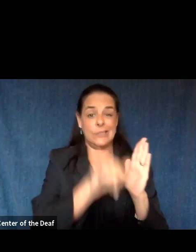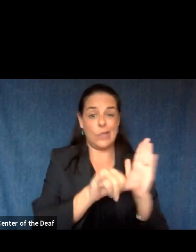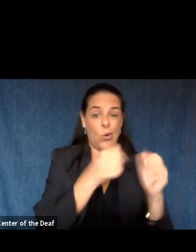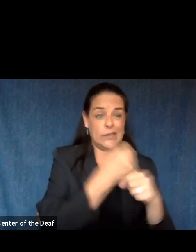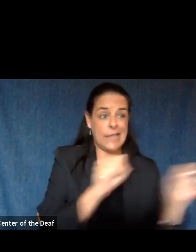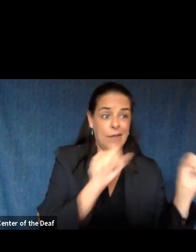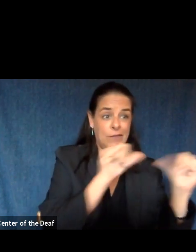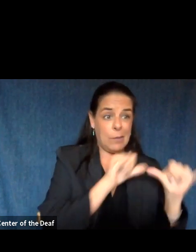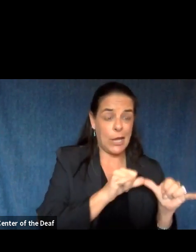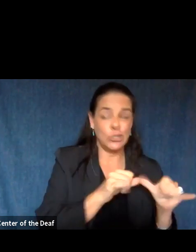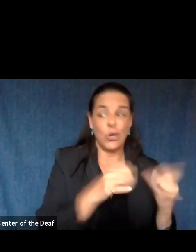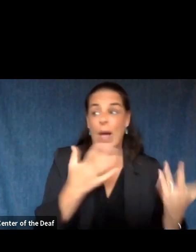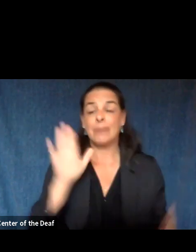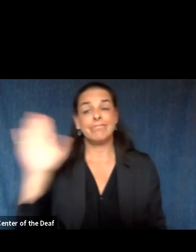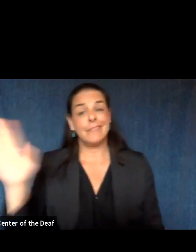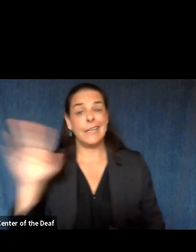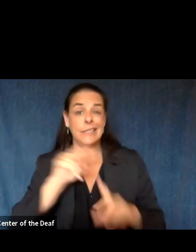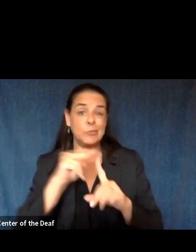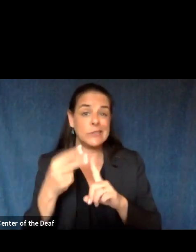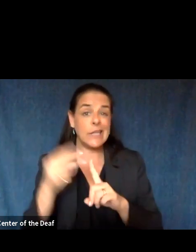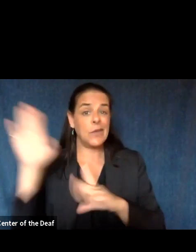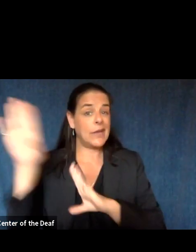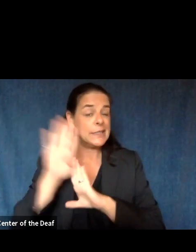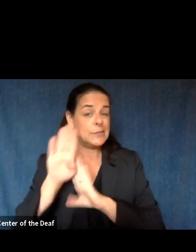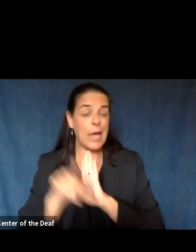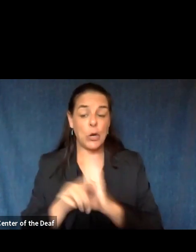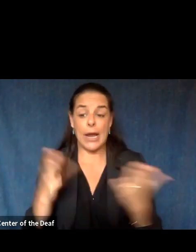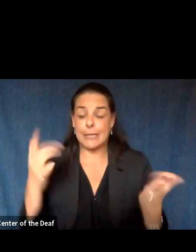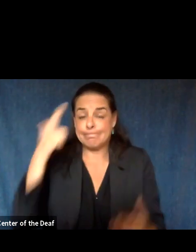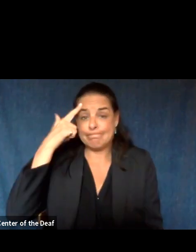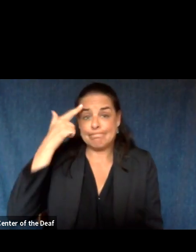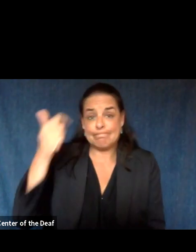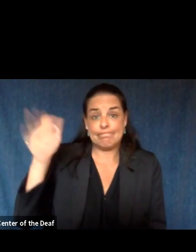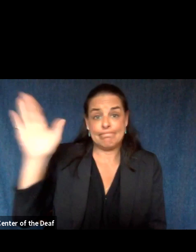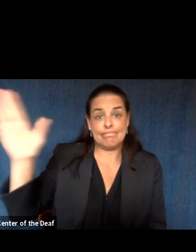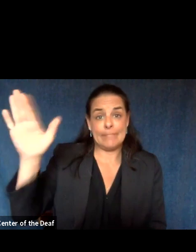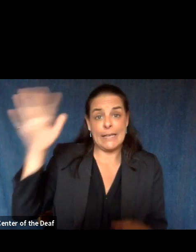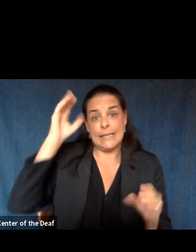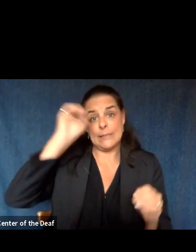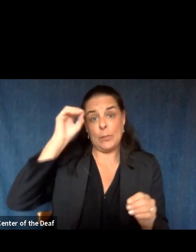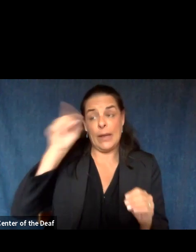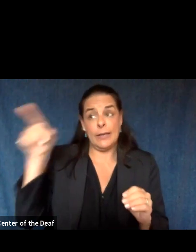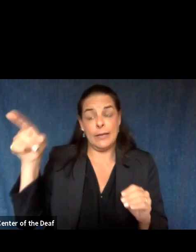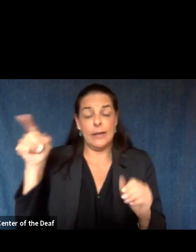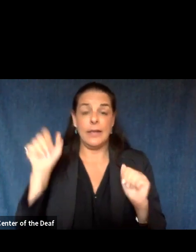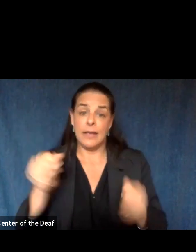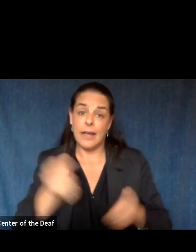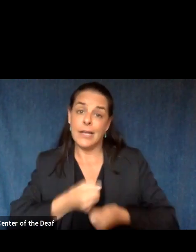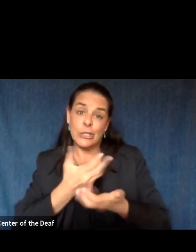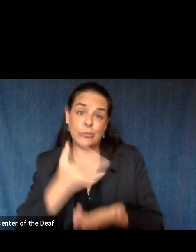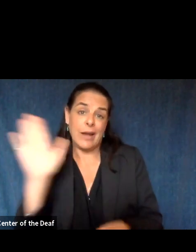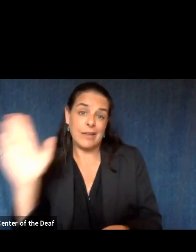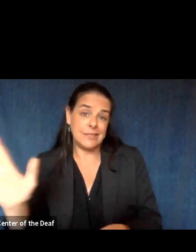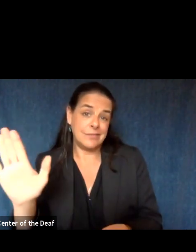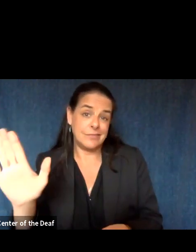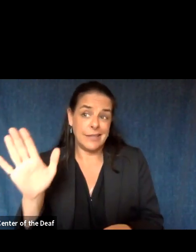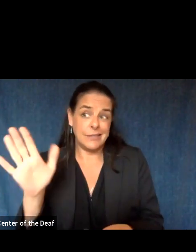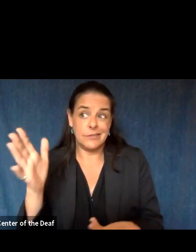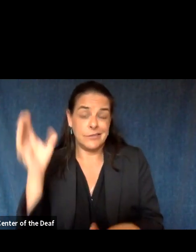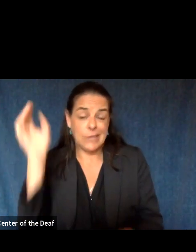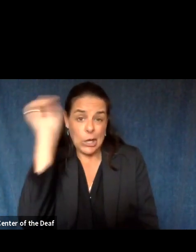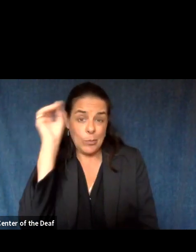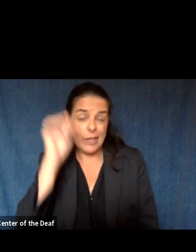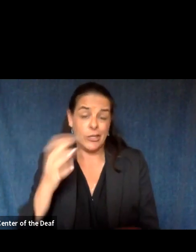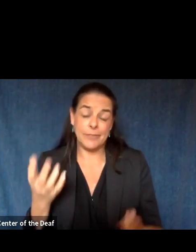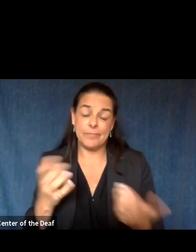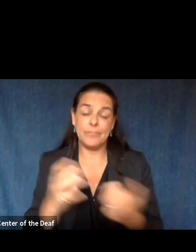background, and that's completely up to him to be able to express that and do